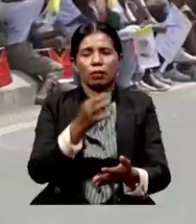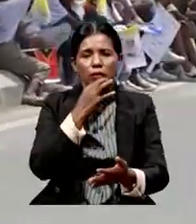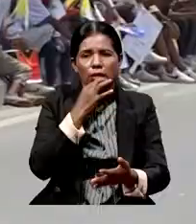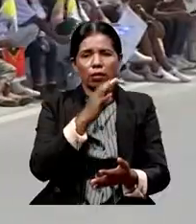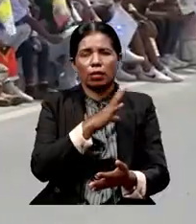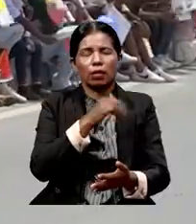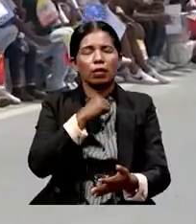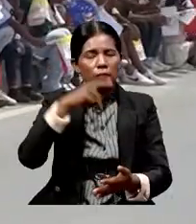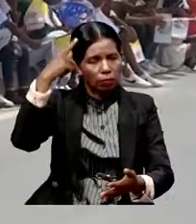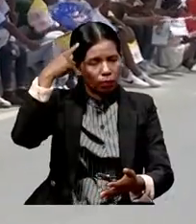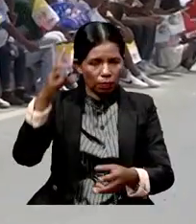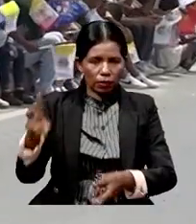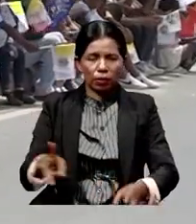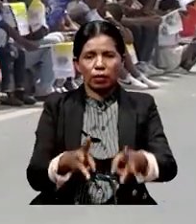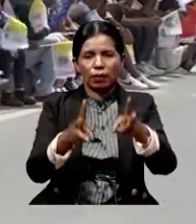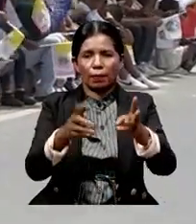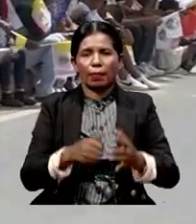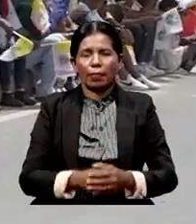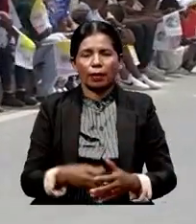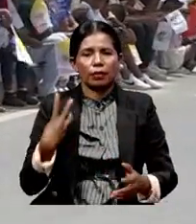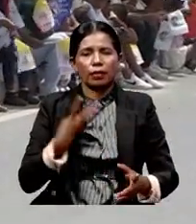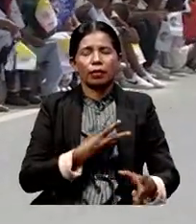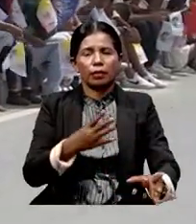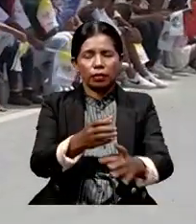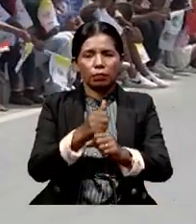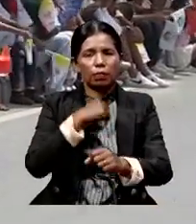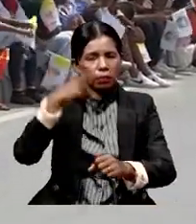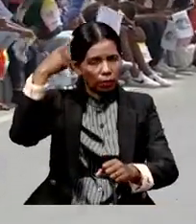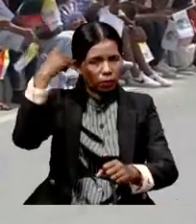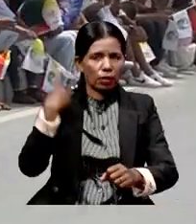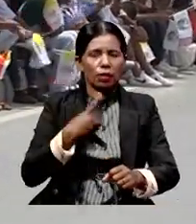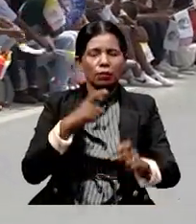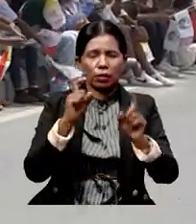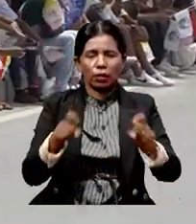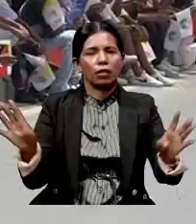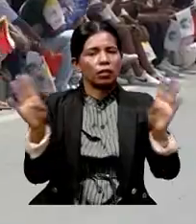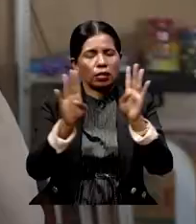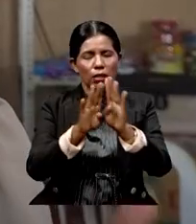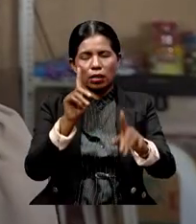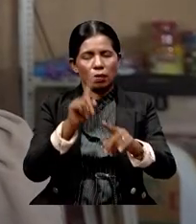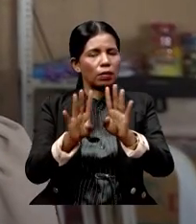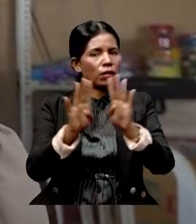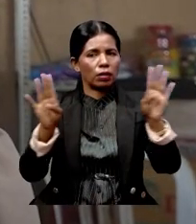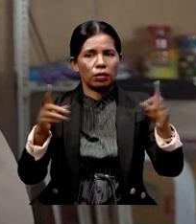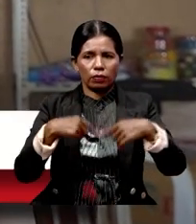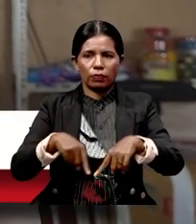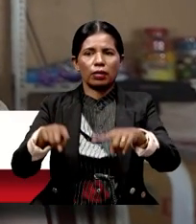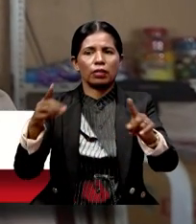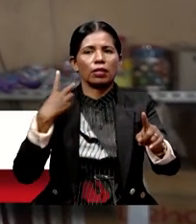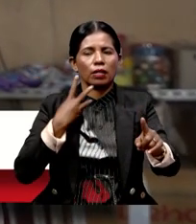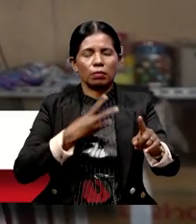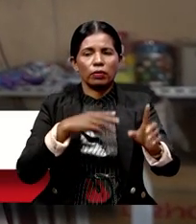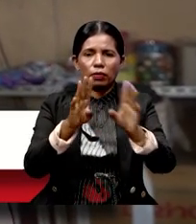reim Papa e a dala ninin. Tamba itasimu tiniam Papa ne nam tenki taka label loke. Baira fila tema kam fin